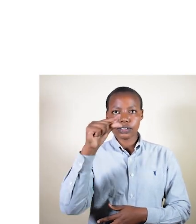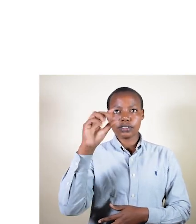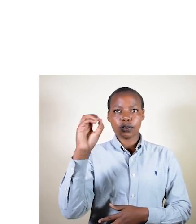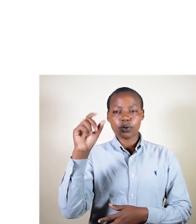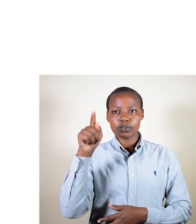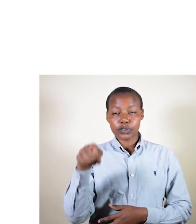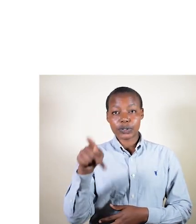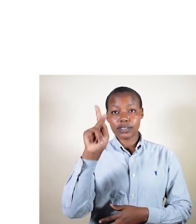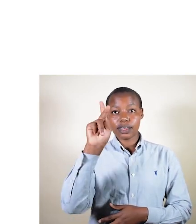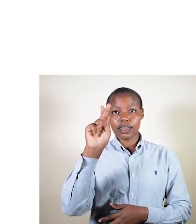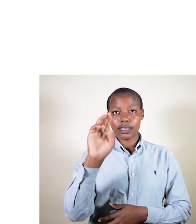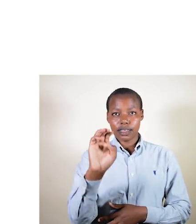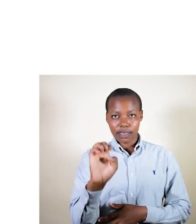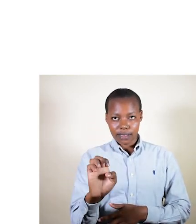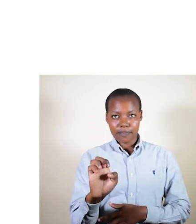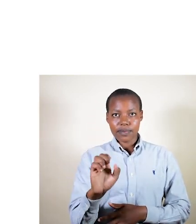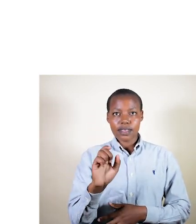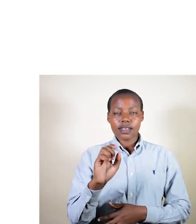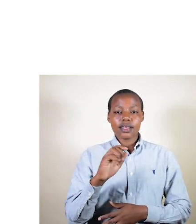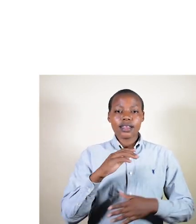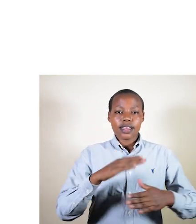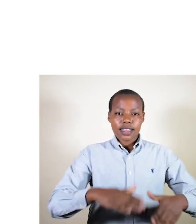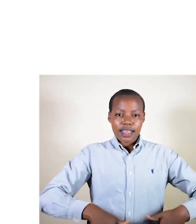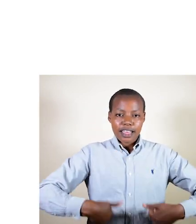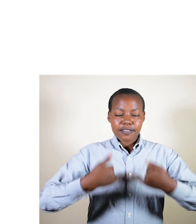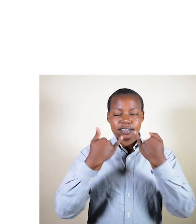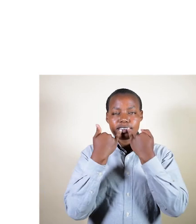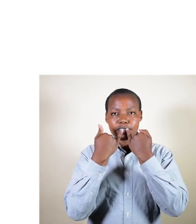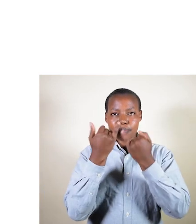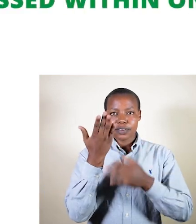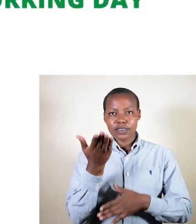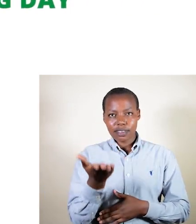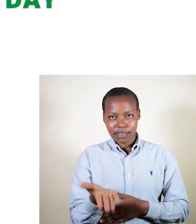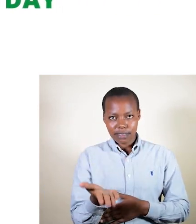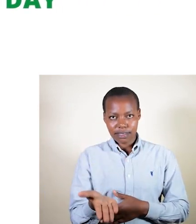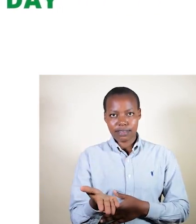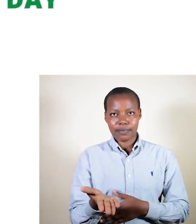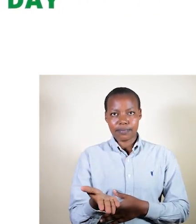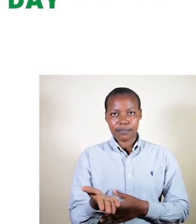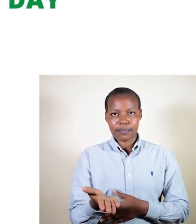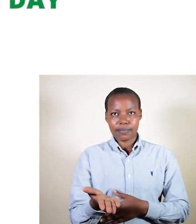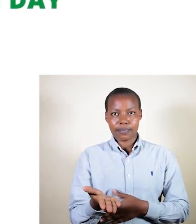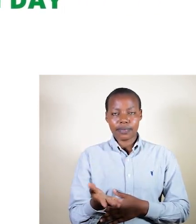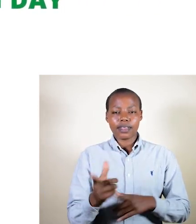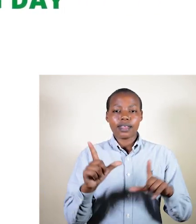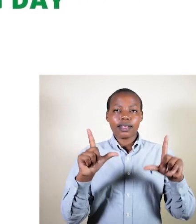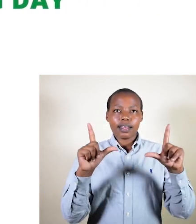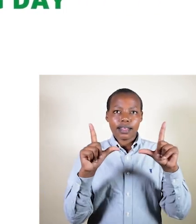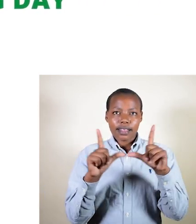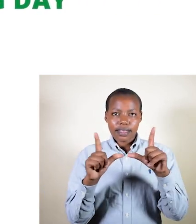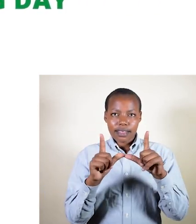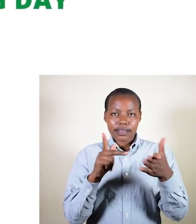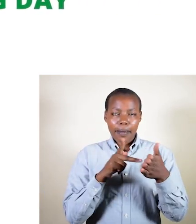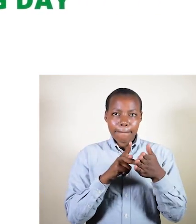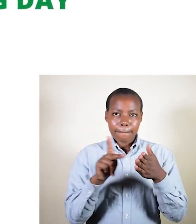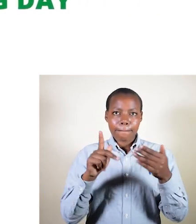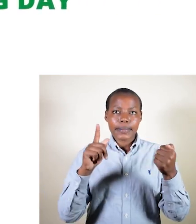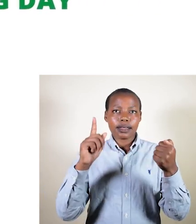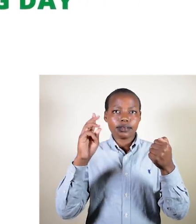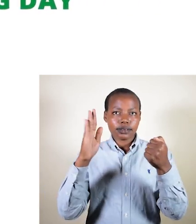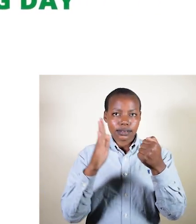www.ntsa.go.ke and completes the requisite form. The cost of the license is